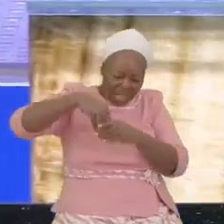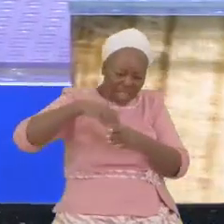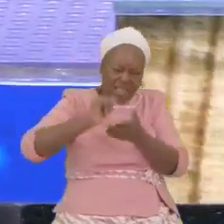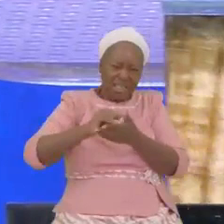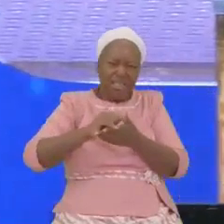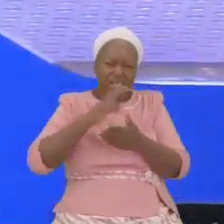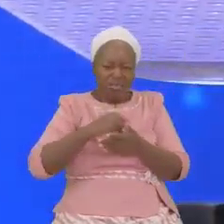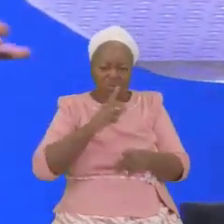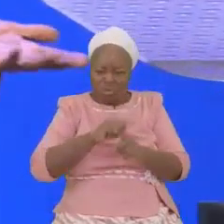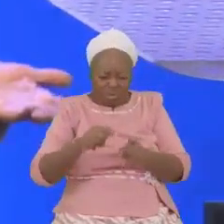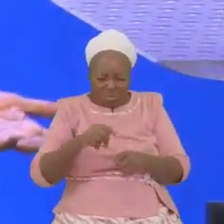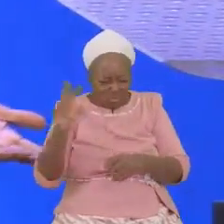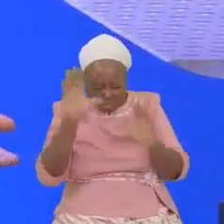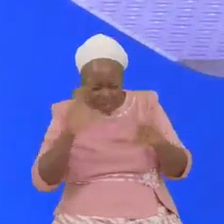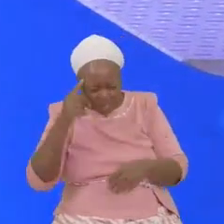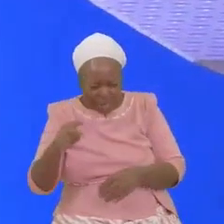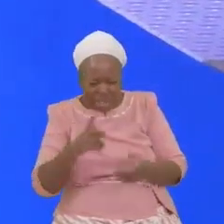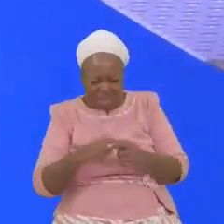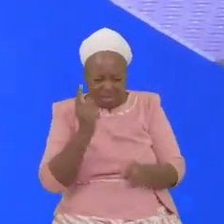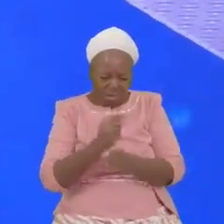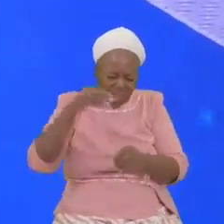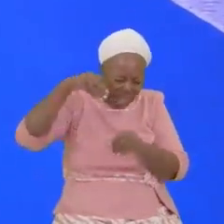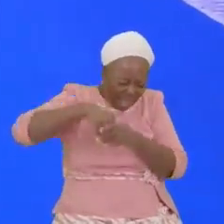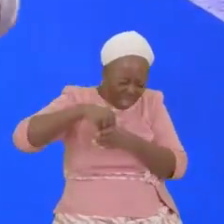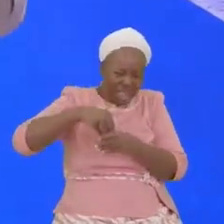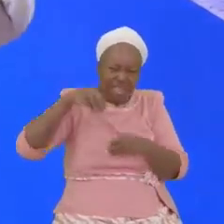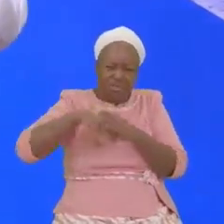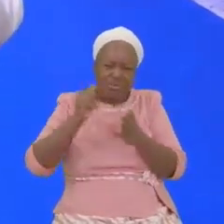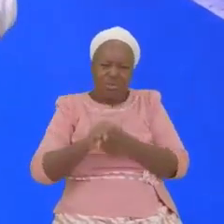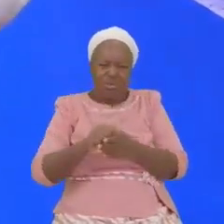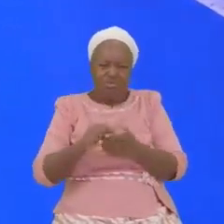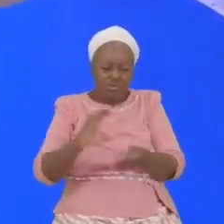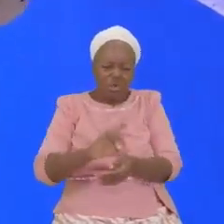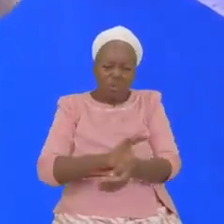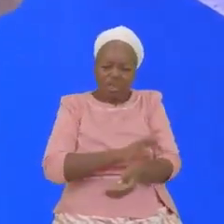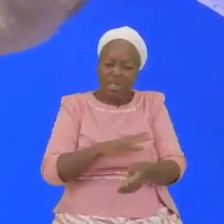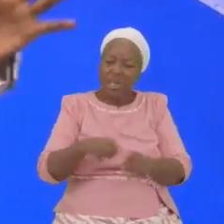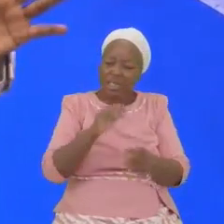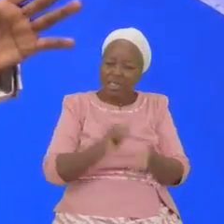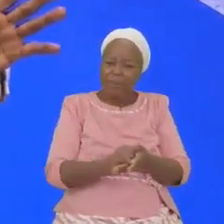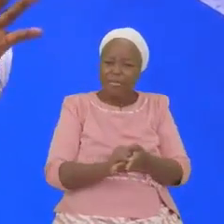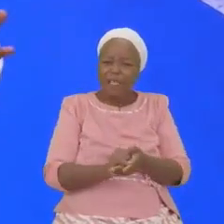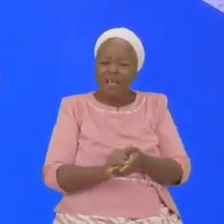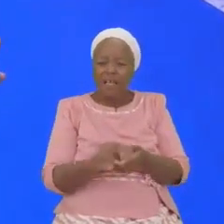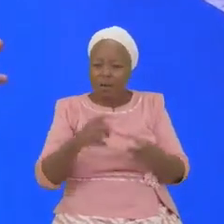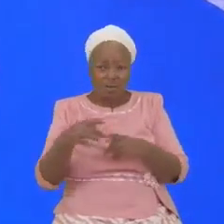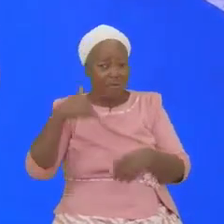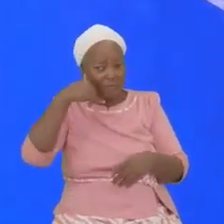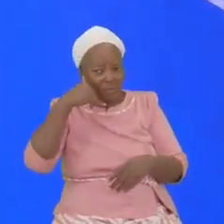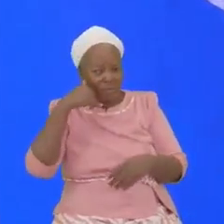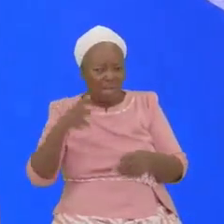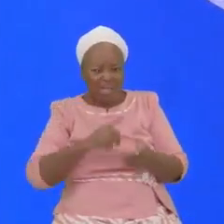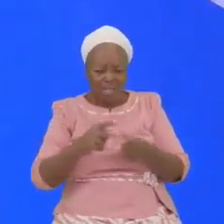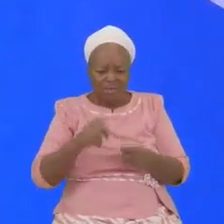you didn't look for it. It just entered into your tablet or into your iPad or into whatever, and it's not